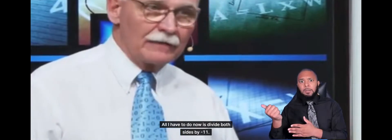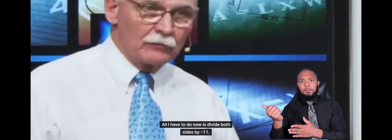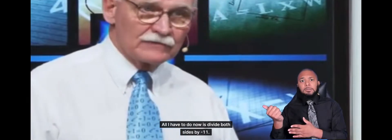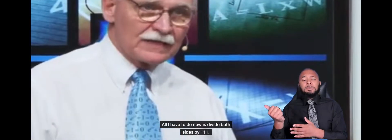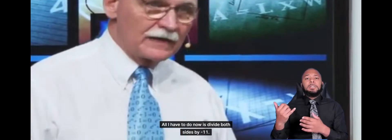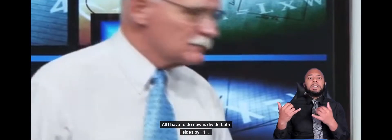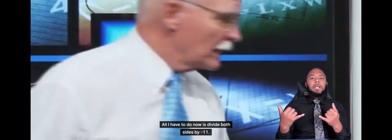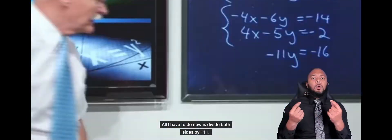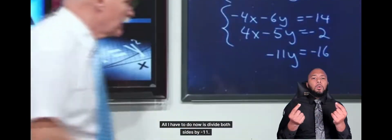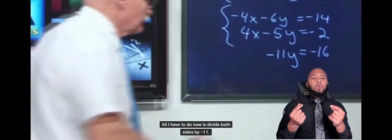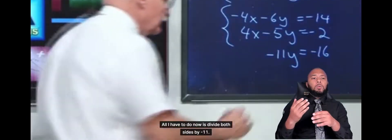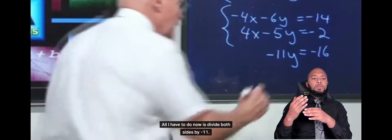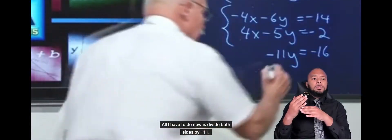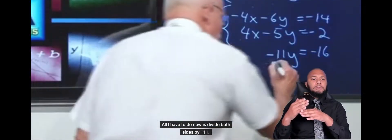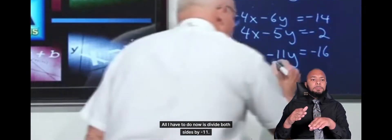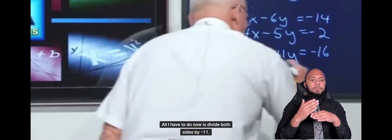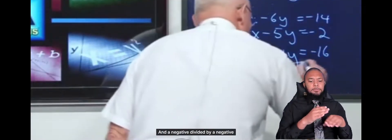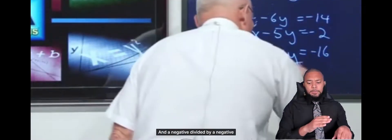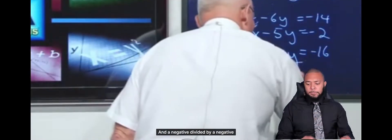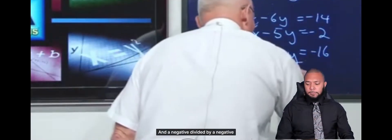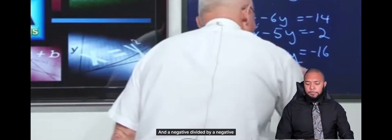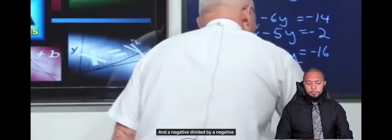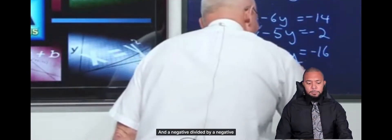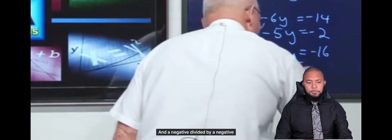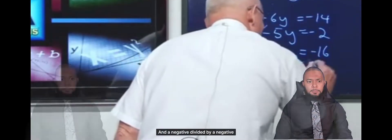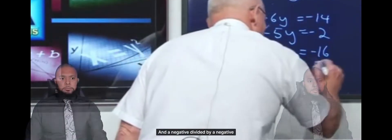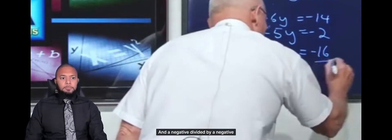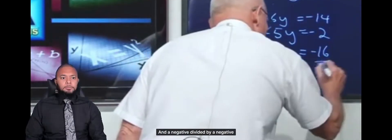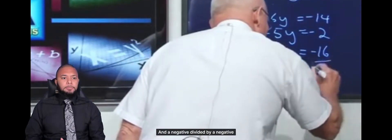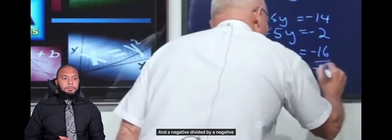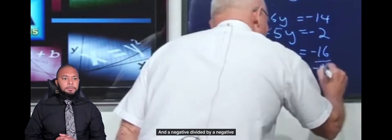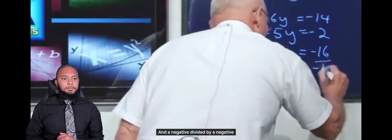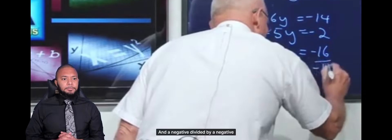is divide both sides by negative 11.